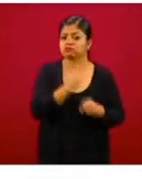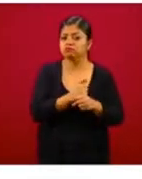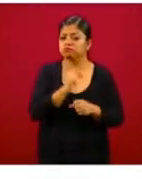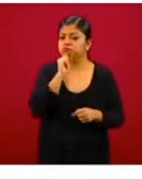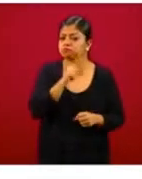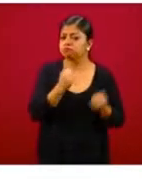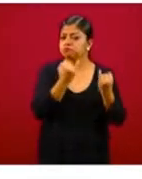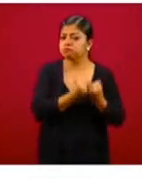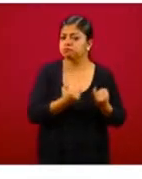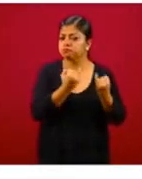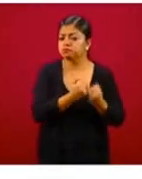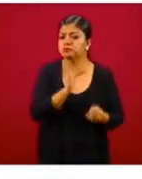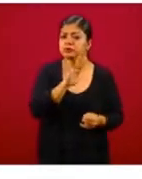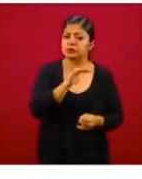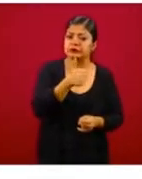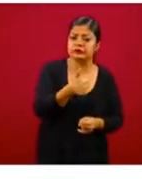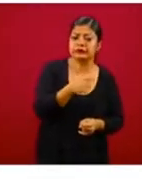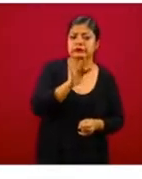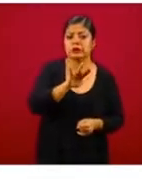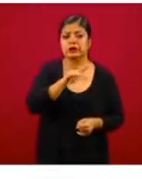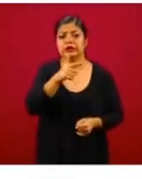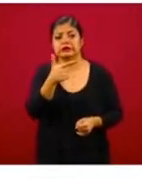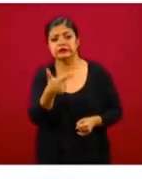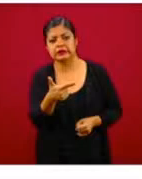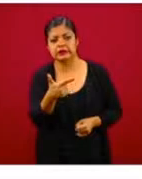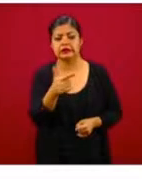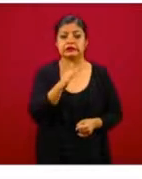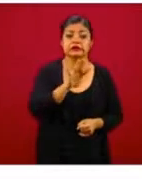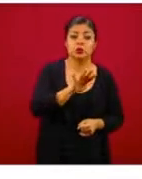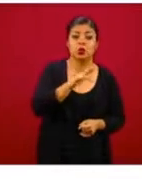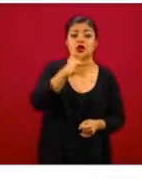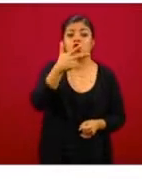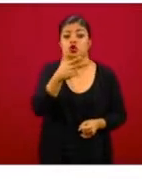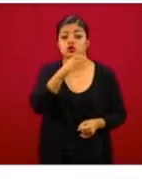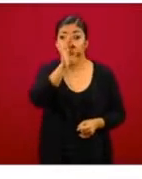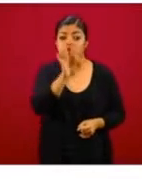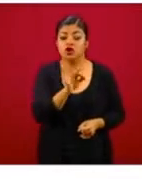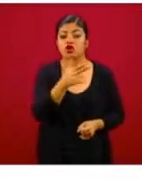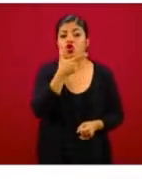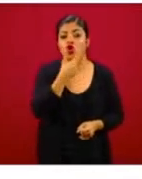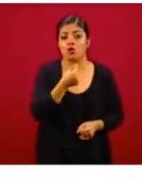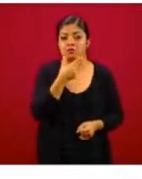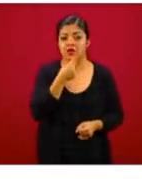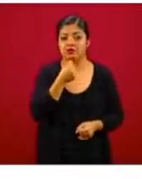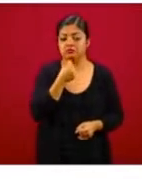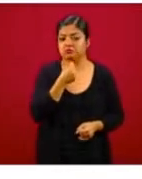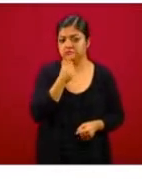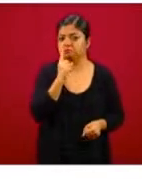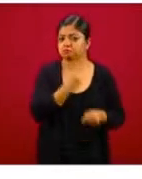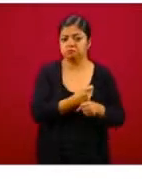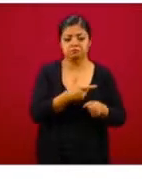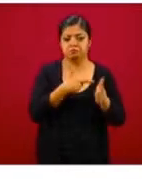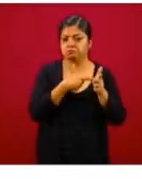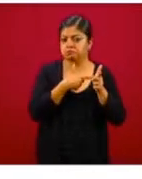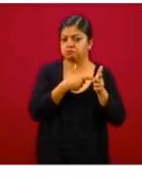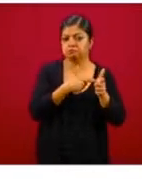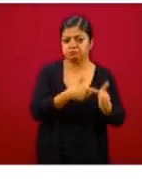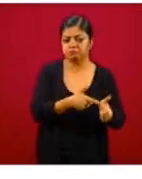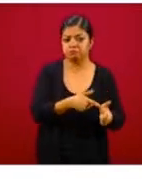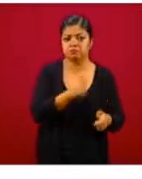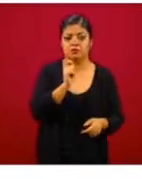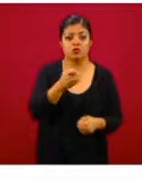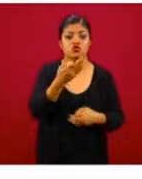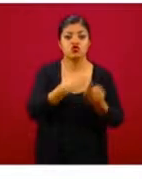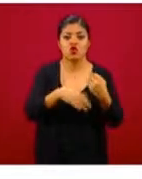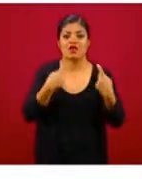look at the percentage of men, 56%. Basically, since the beginning of the epidemic, it's been at about 57,